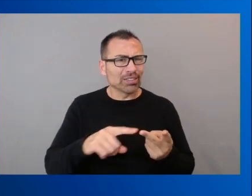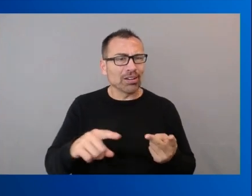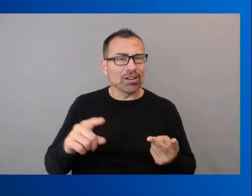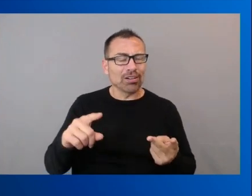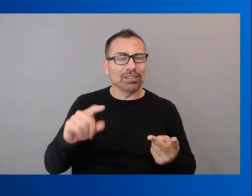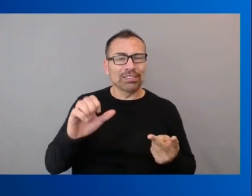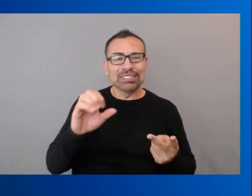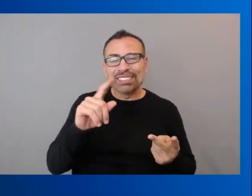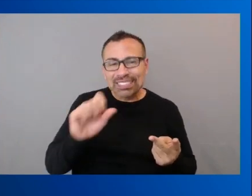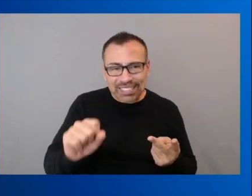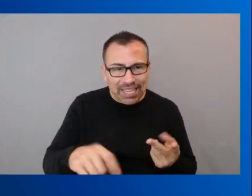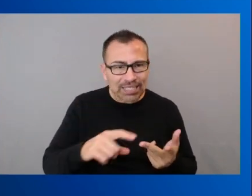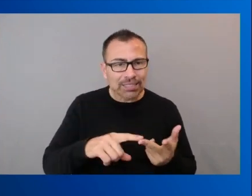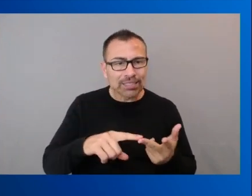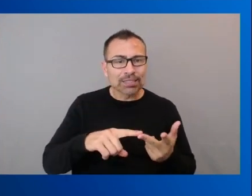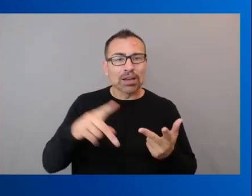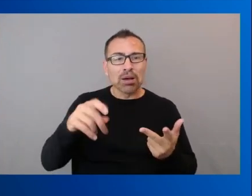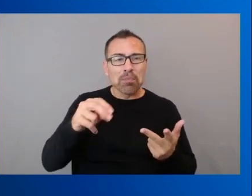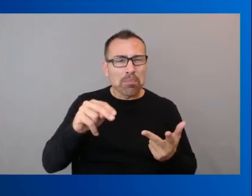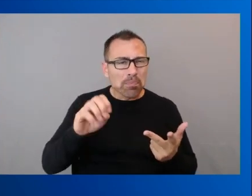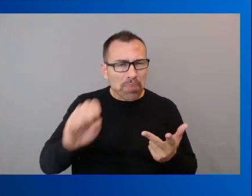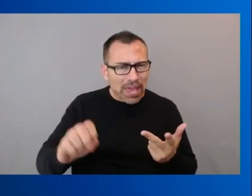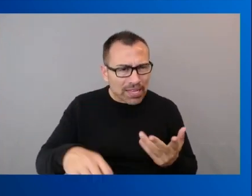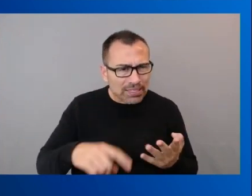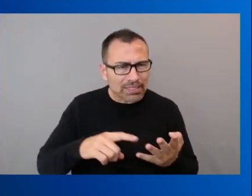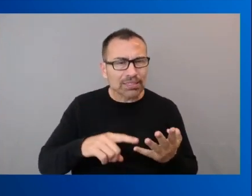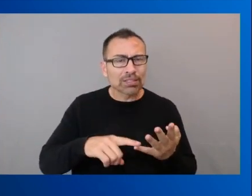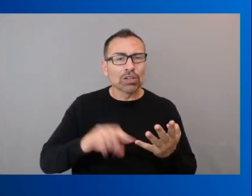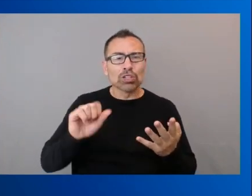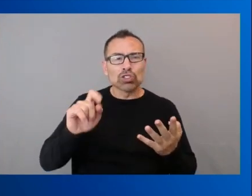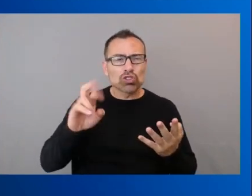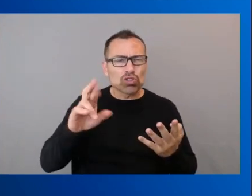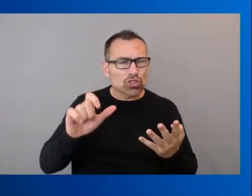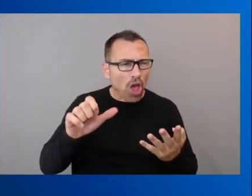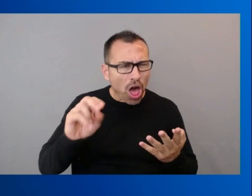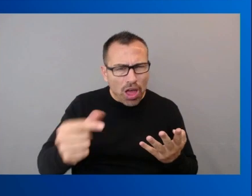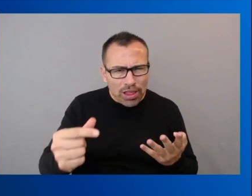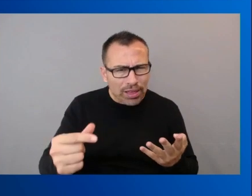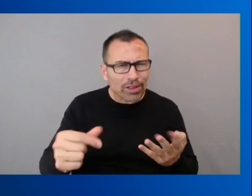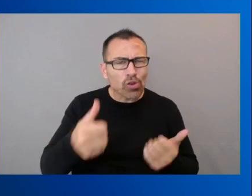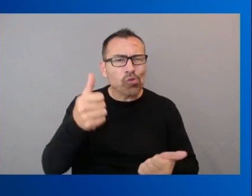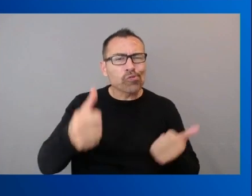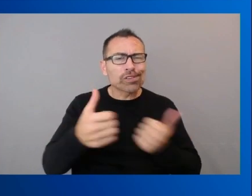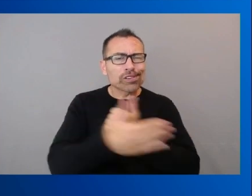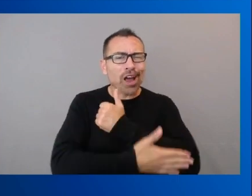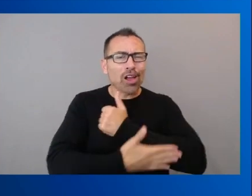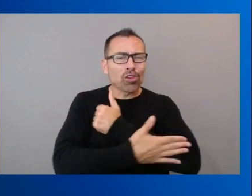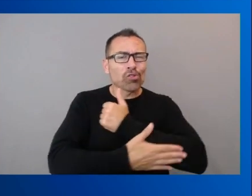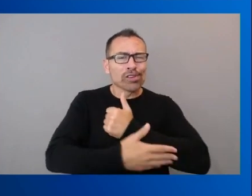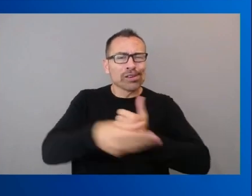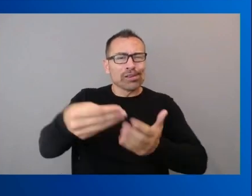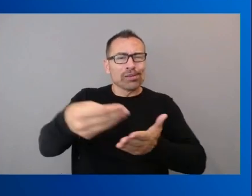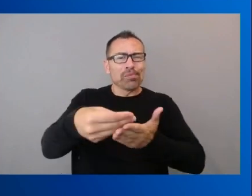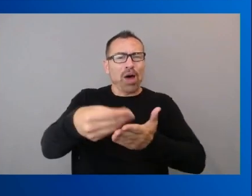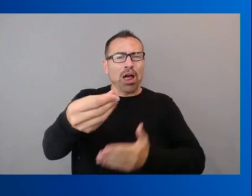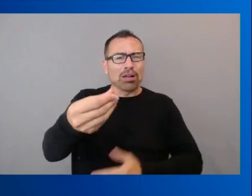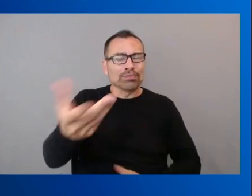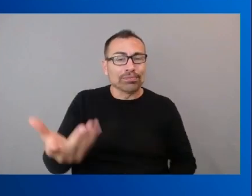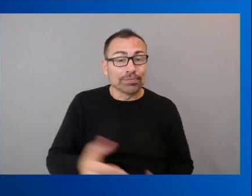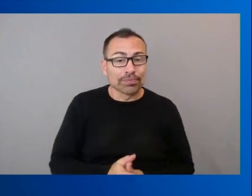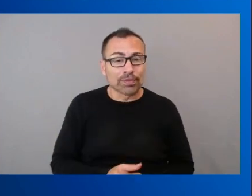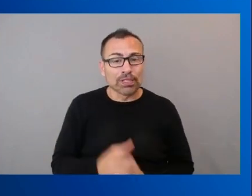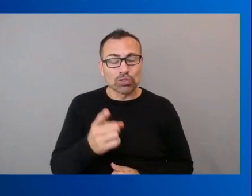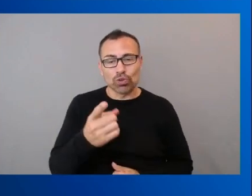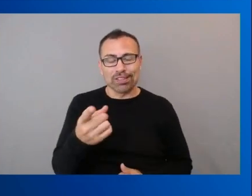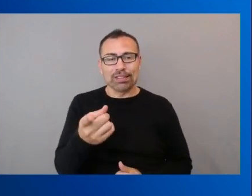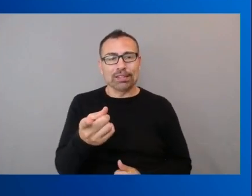knows? Is this too much information? As the order service, am I publishing too much implementation details in my event